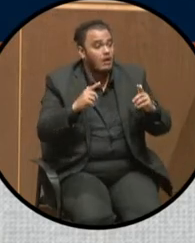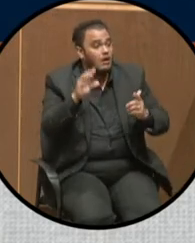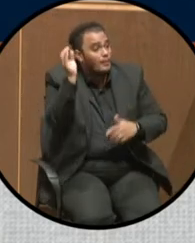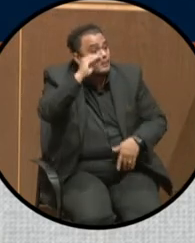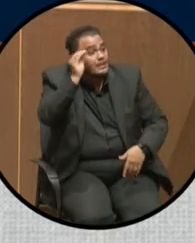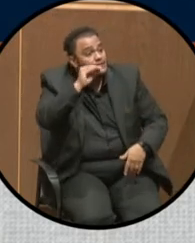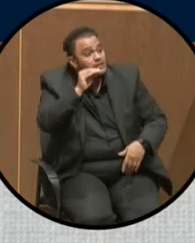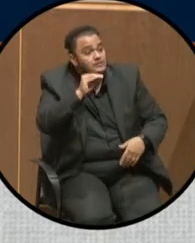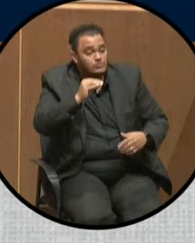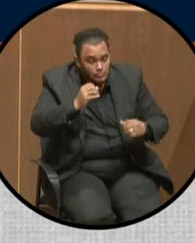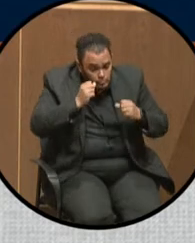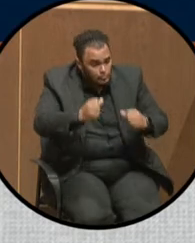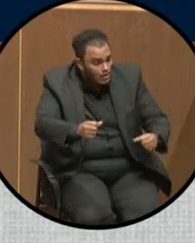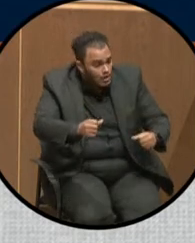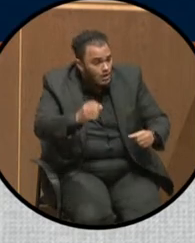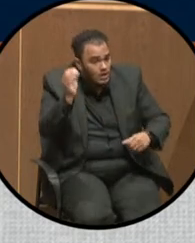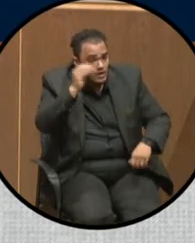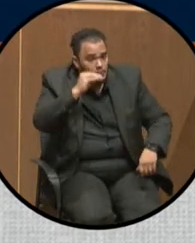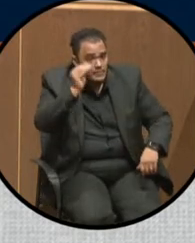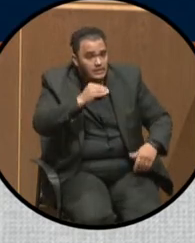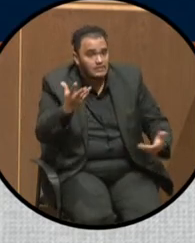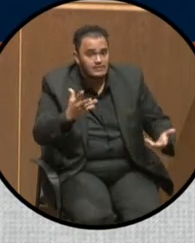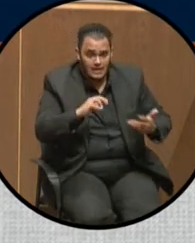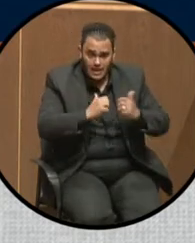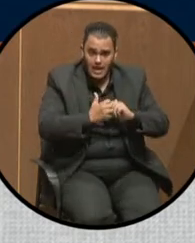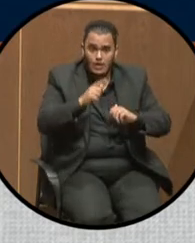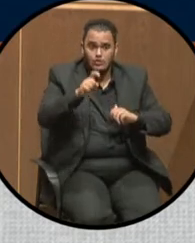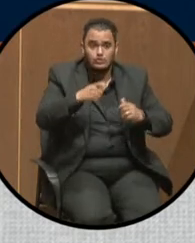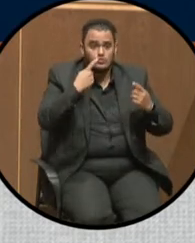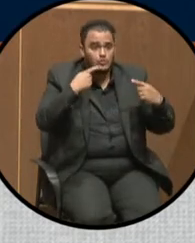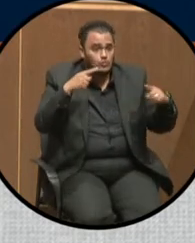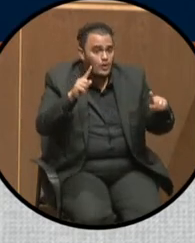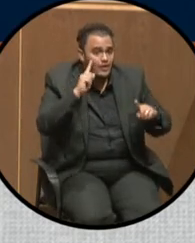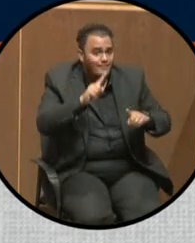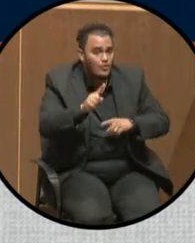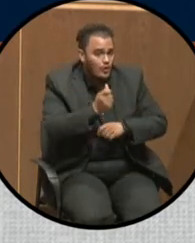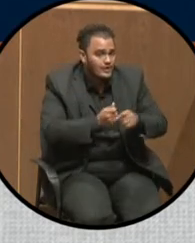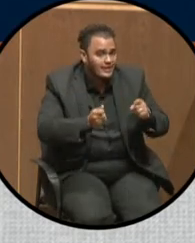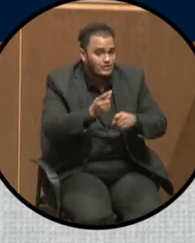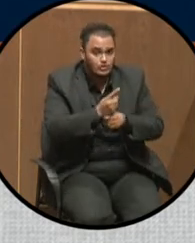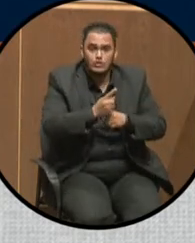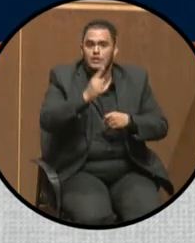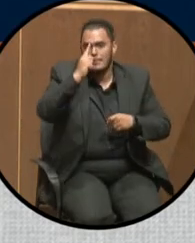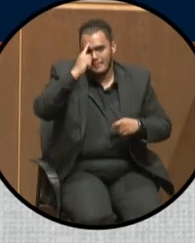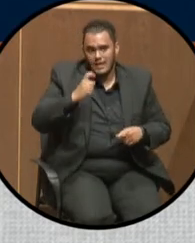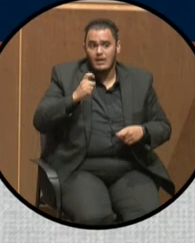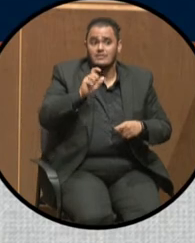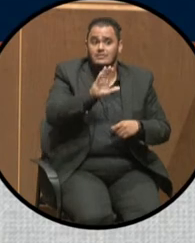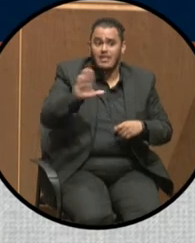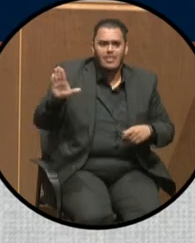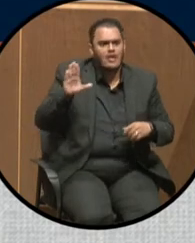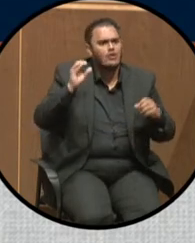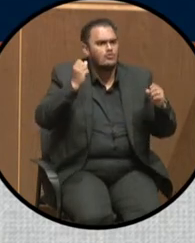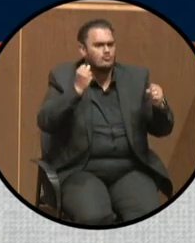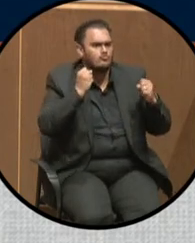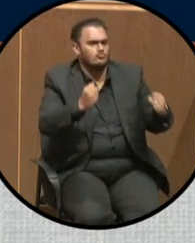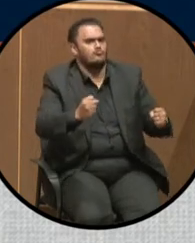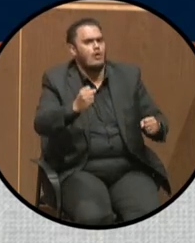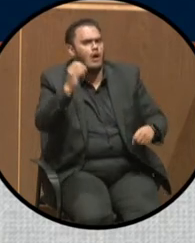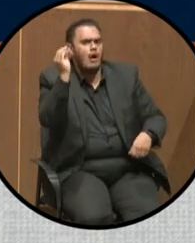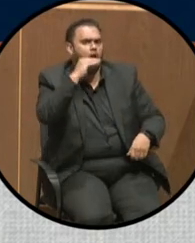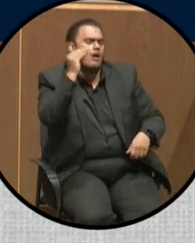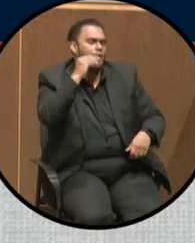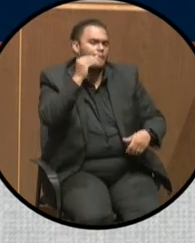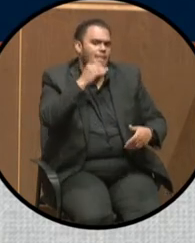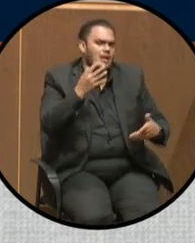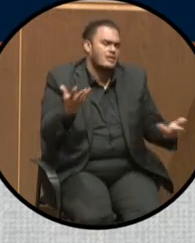year. And it's because everyone has different strong opinions, and there isn't one, you know, opinion. I guess